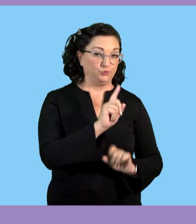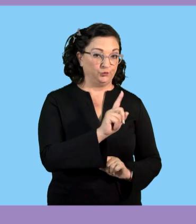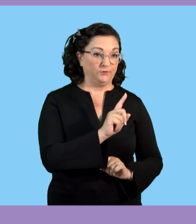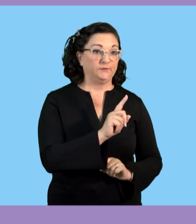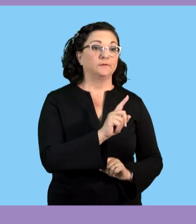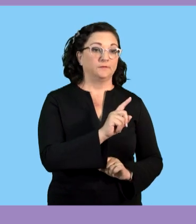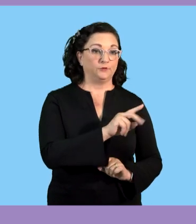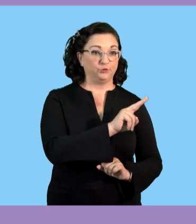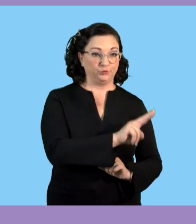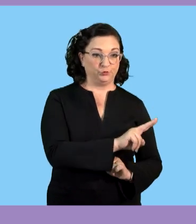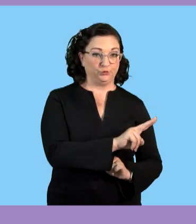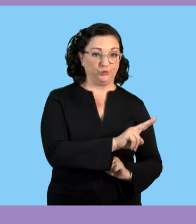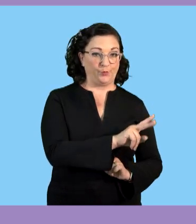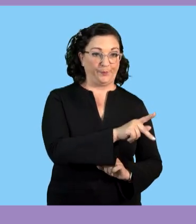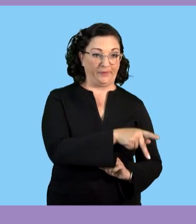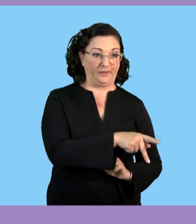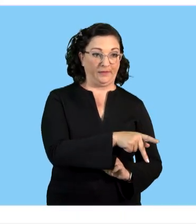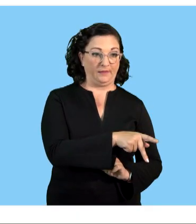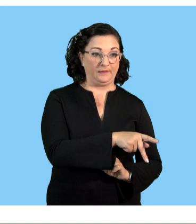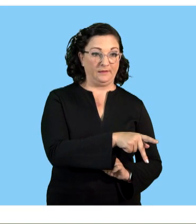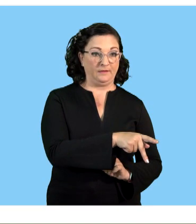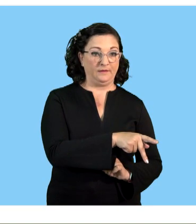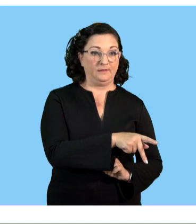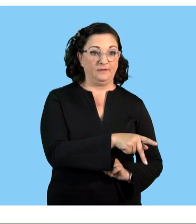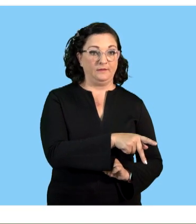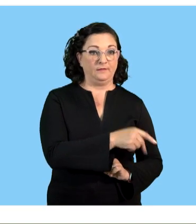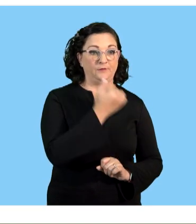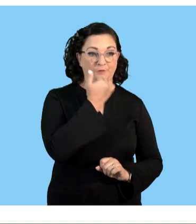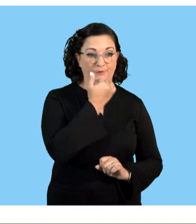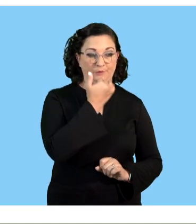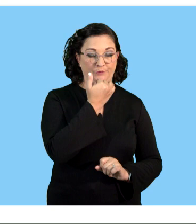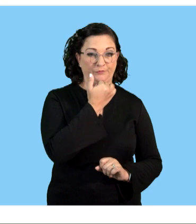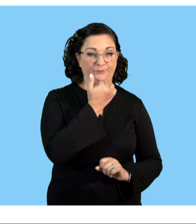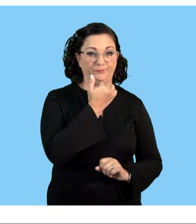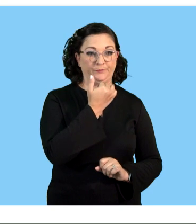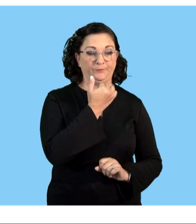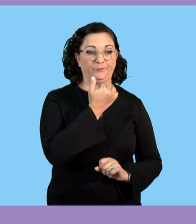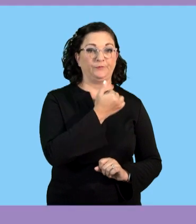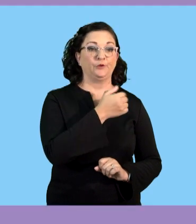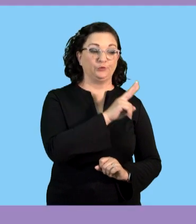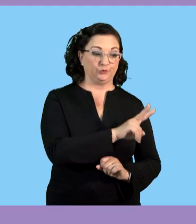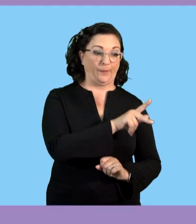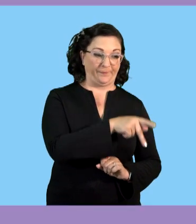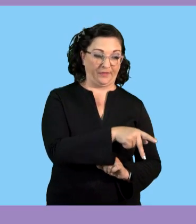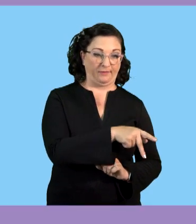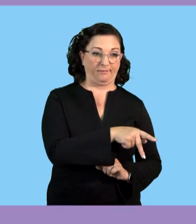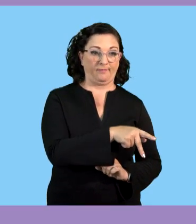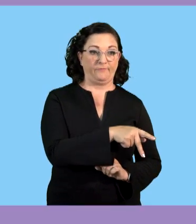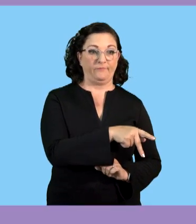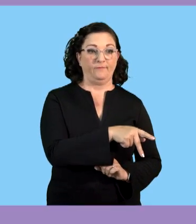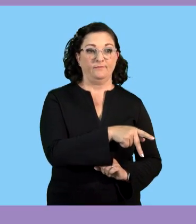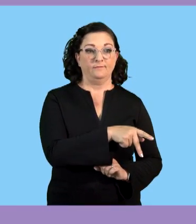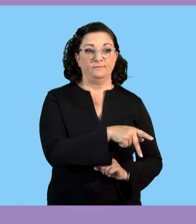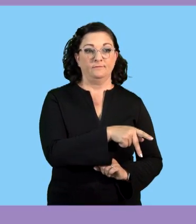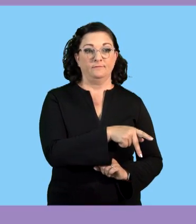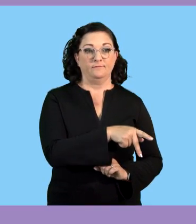multiplicative inverse. So that is now 2p. That is now